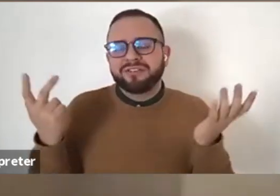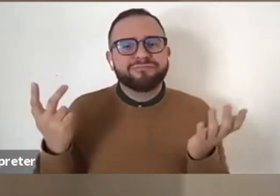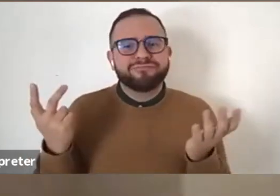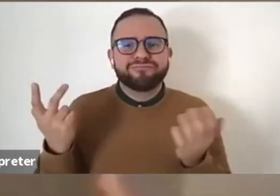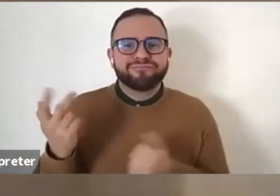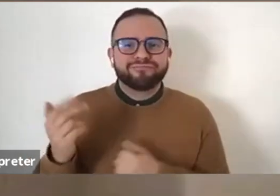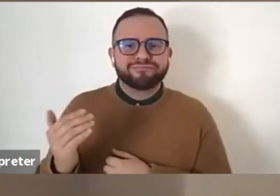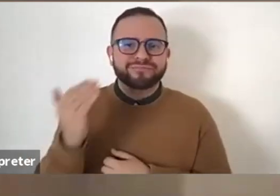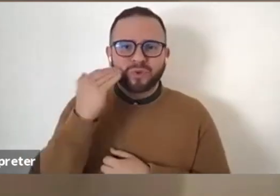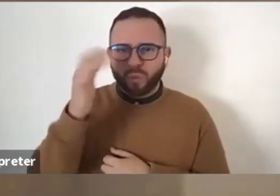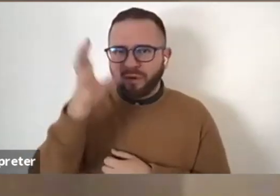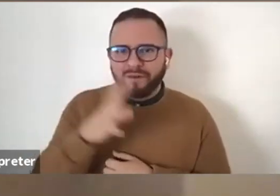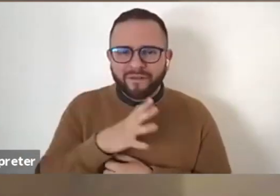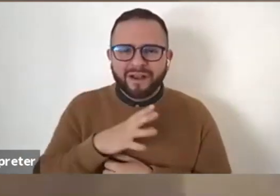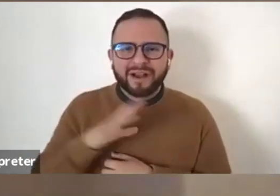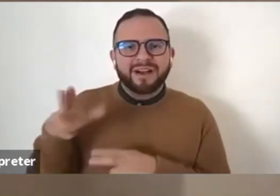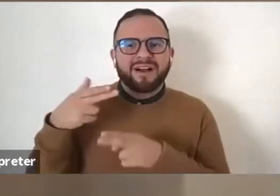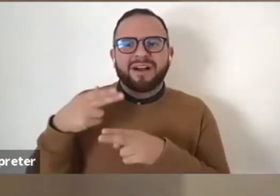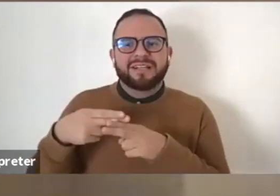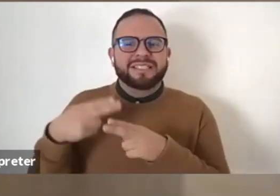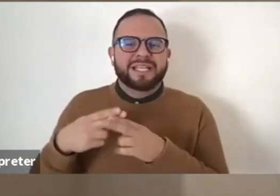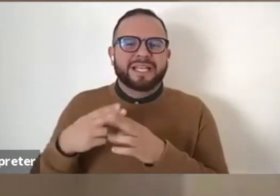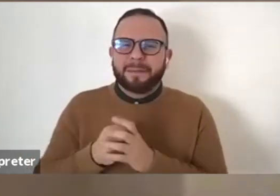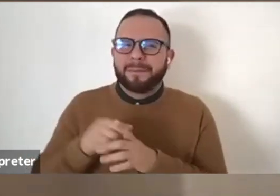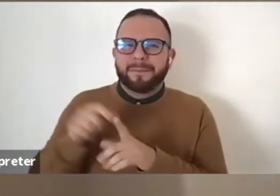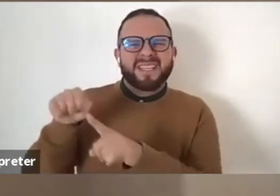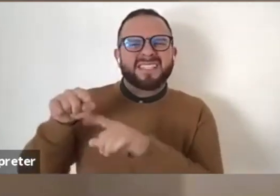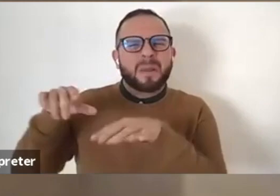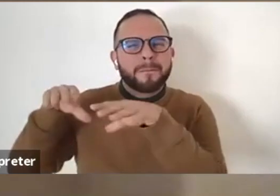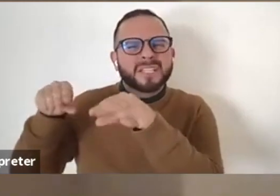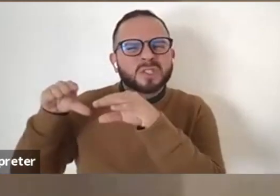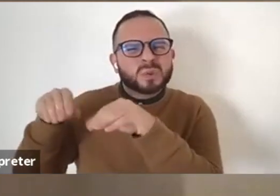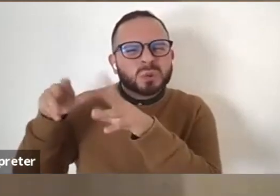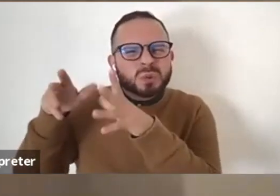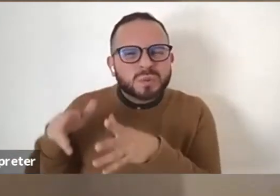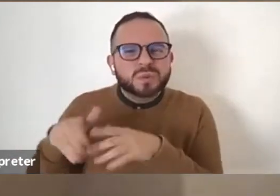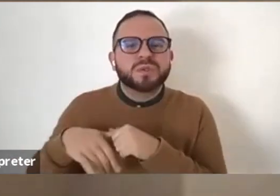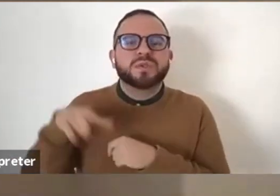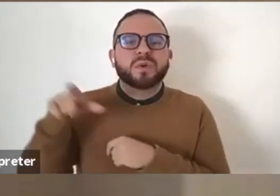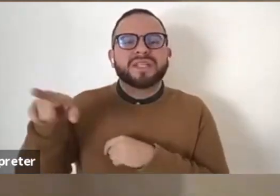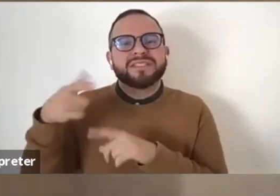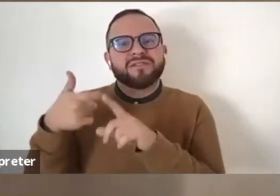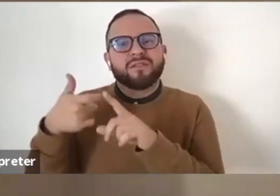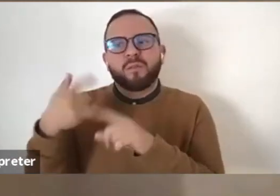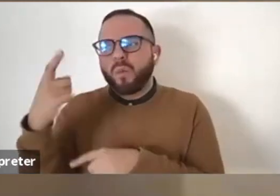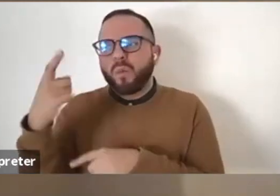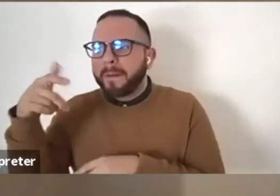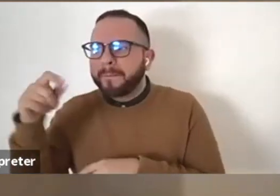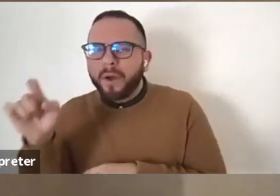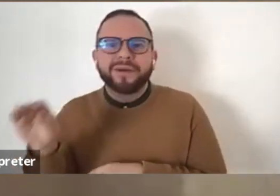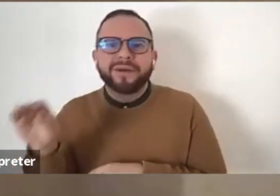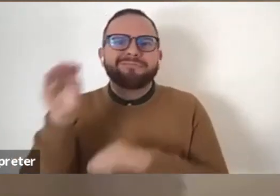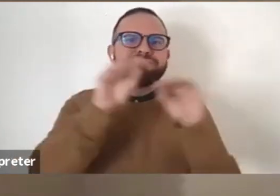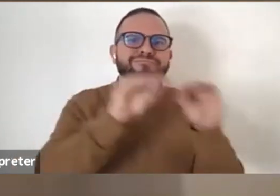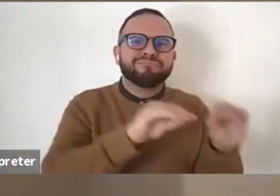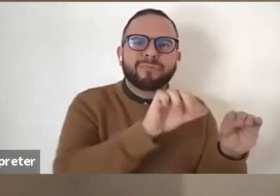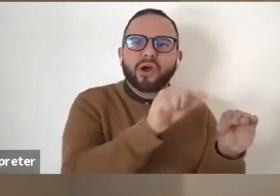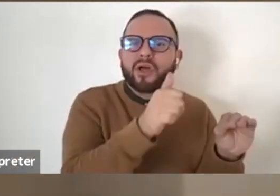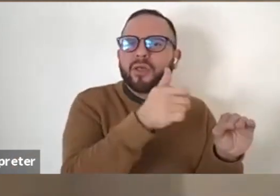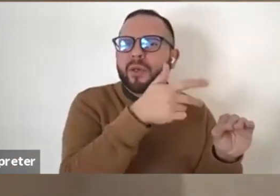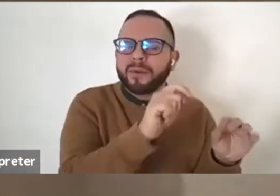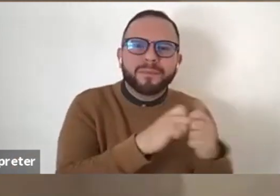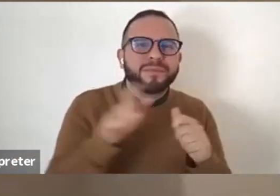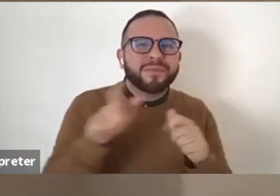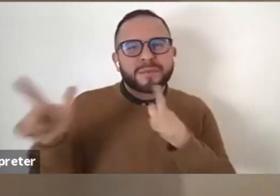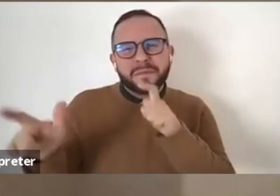guy. His name is Wojtek, and he's a masseuse. He's the guy who's coming from one apartment to another with his big bed. Even